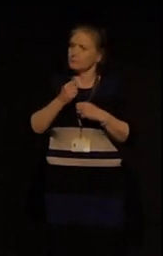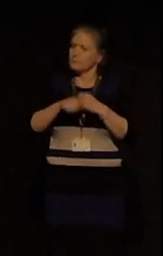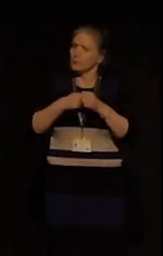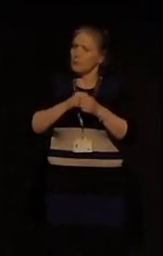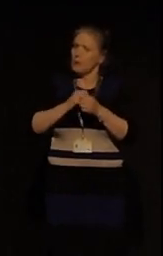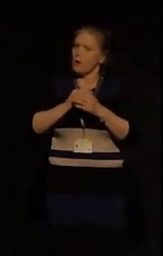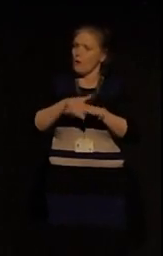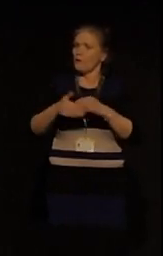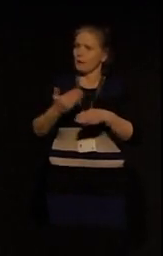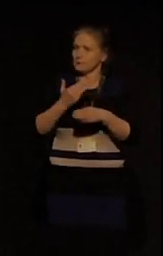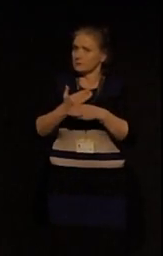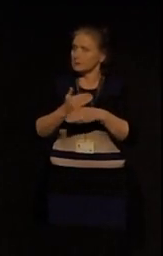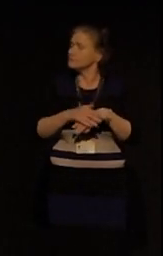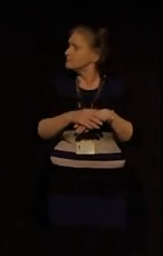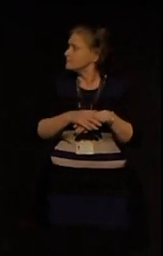your brain.